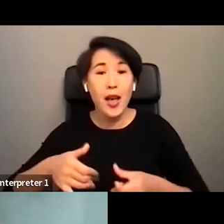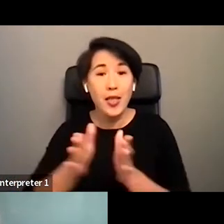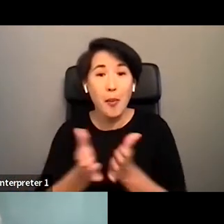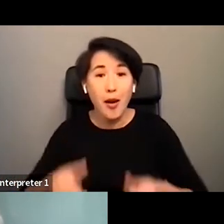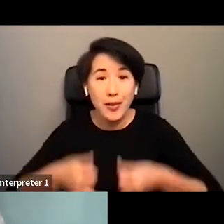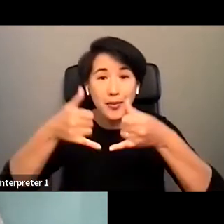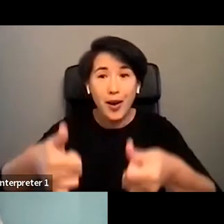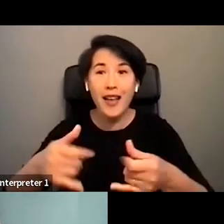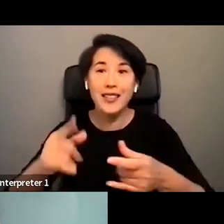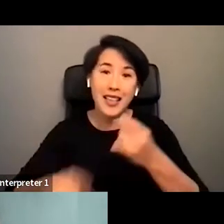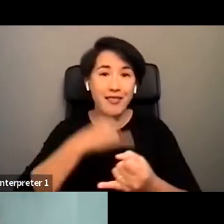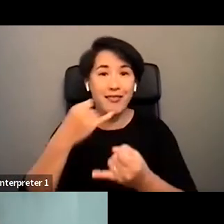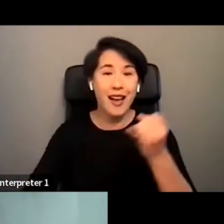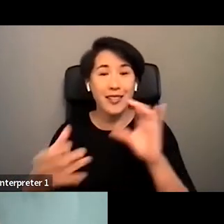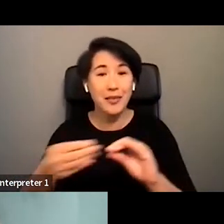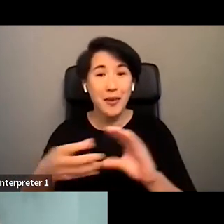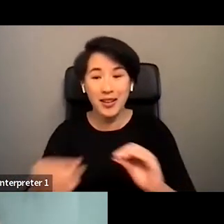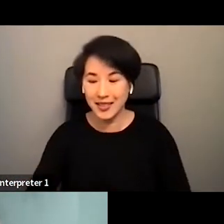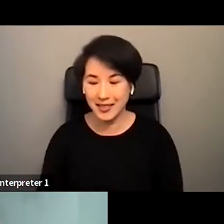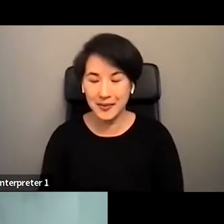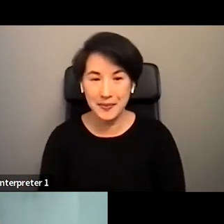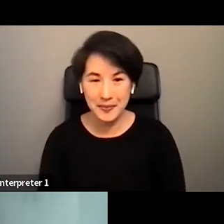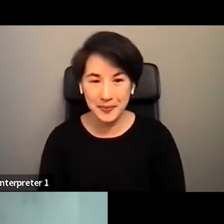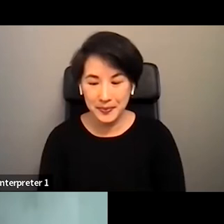and final remarks.